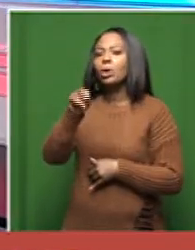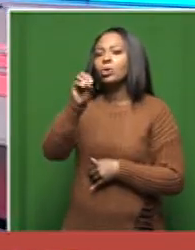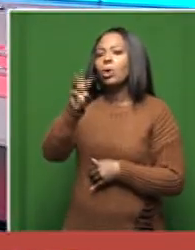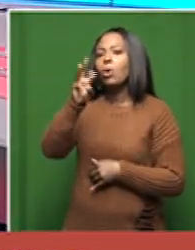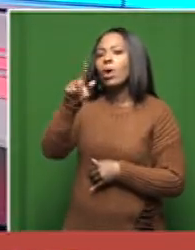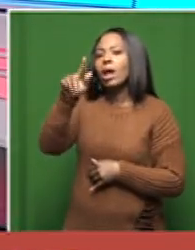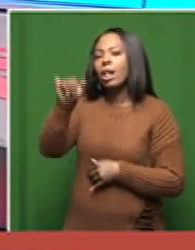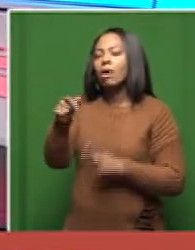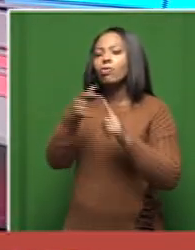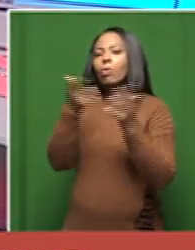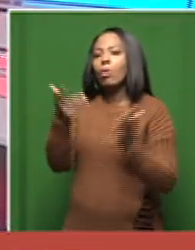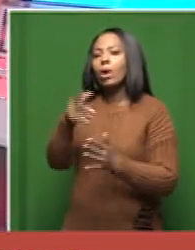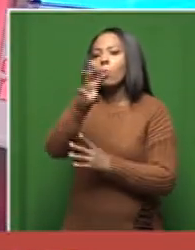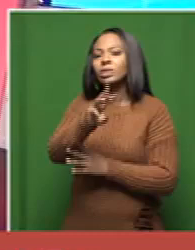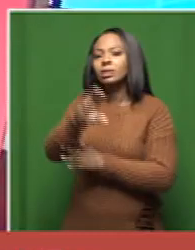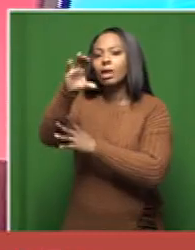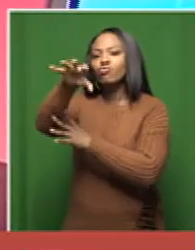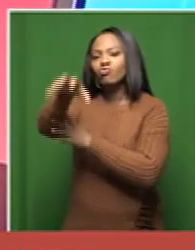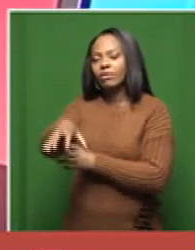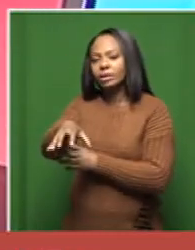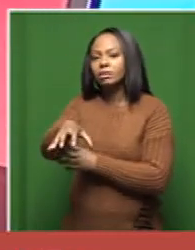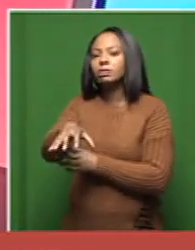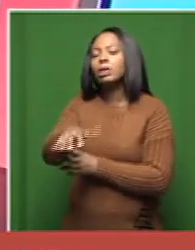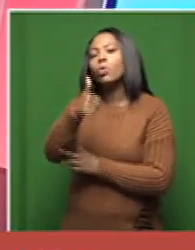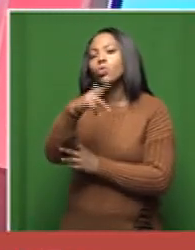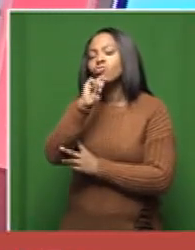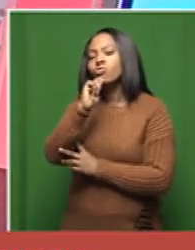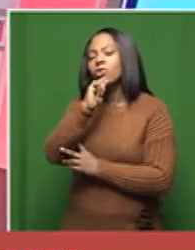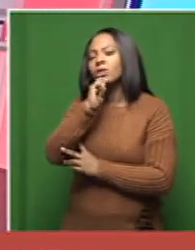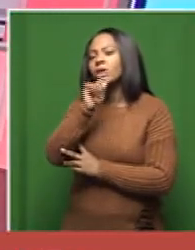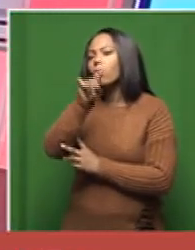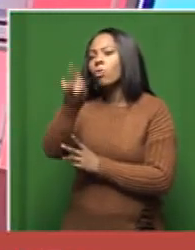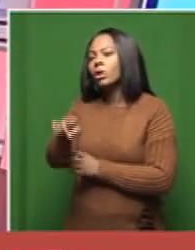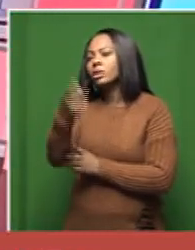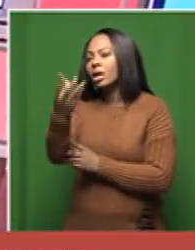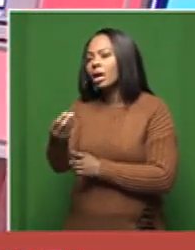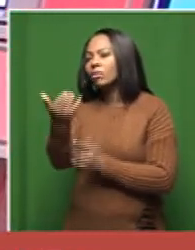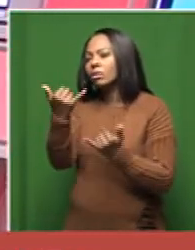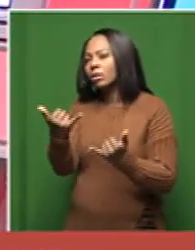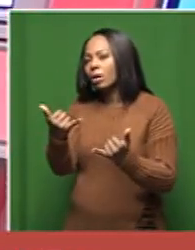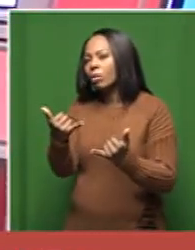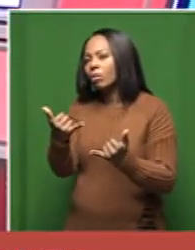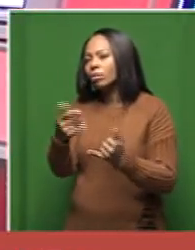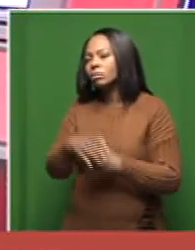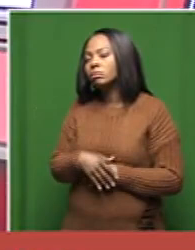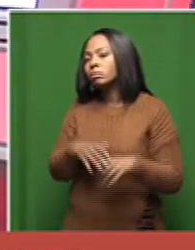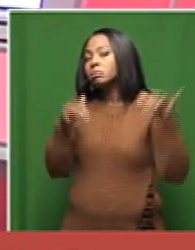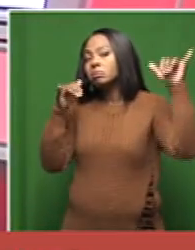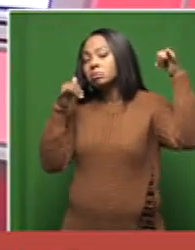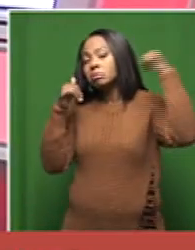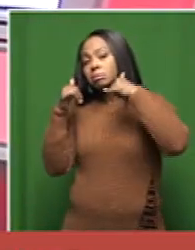in the Western Cape. Very good morning to you. What question do you have, Noella?